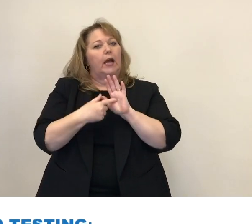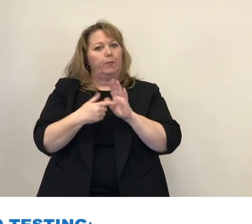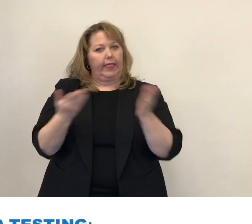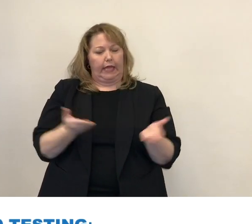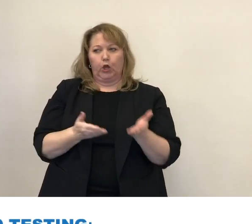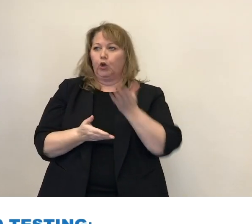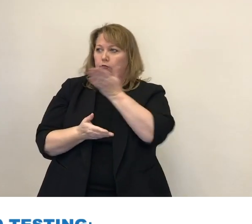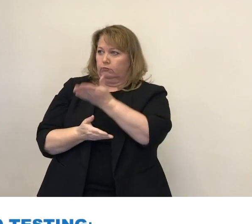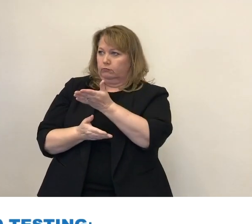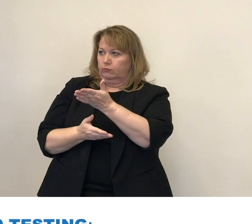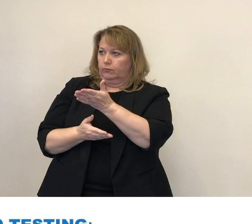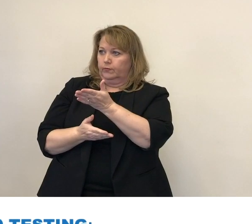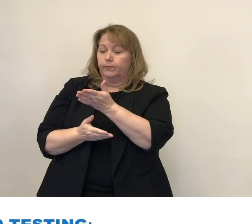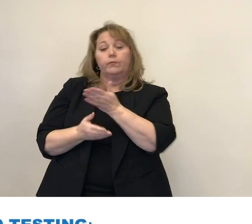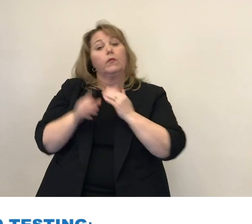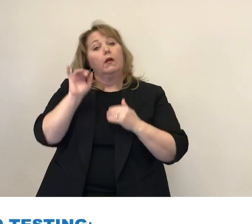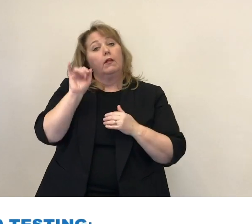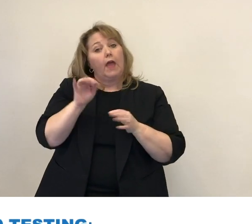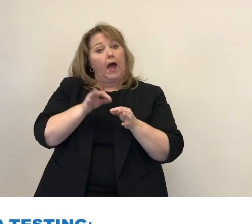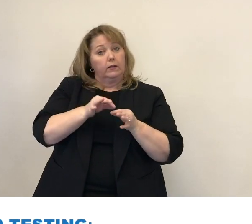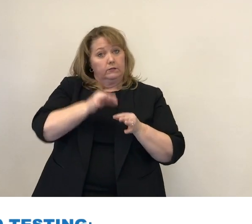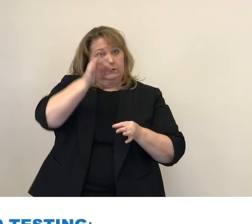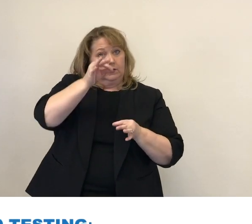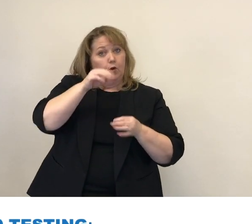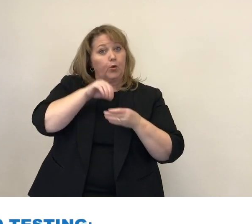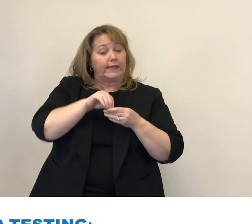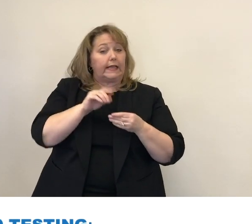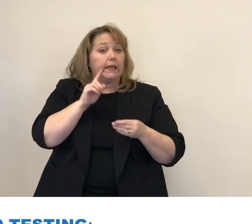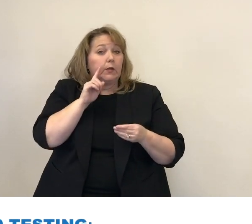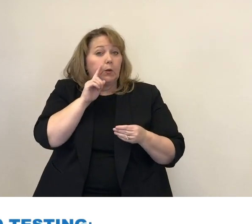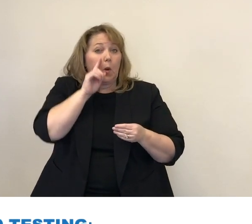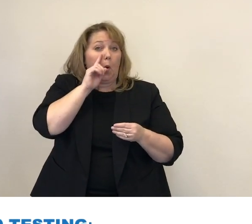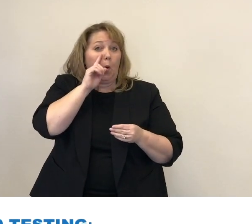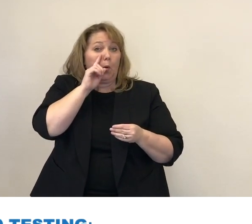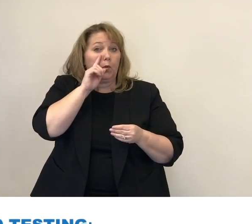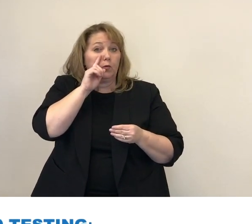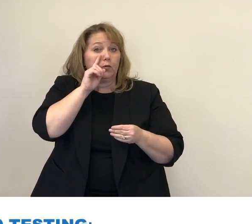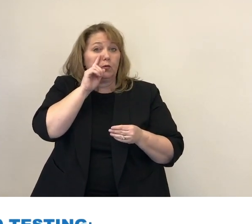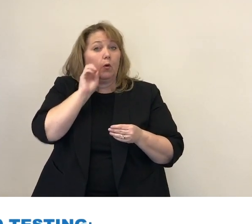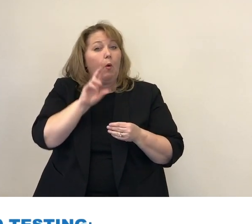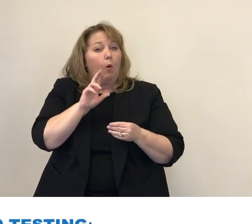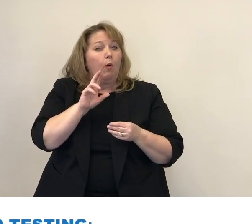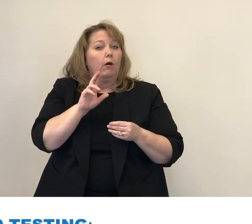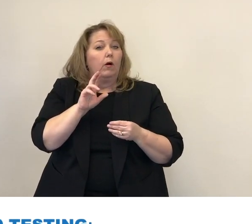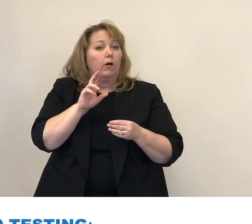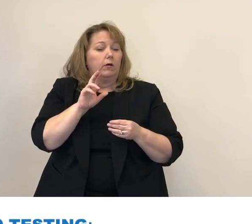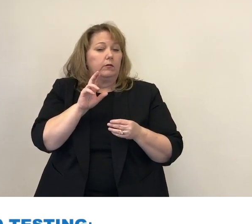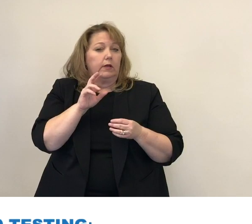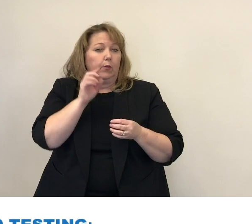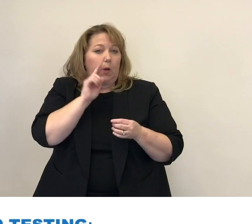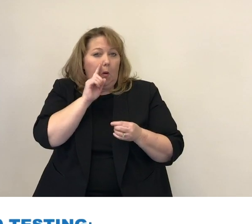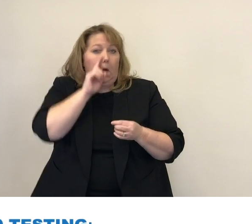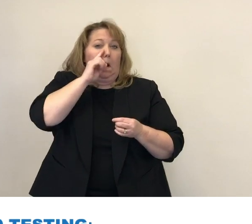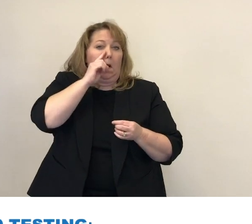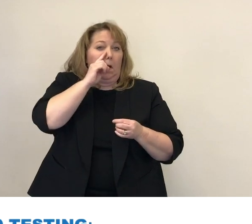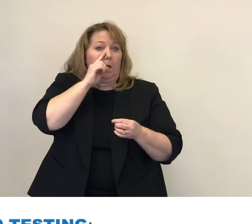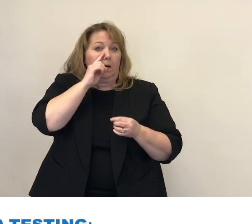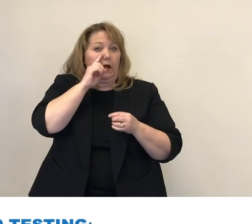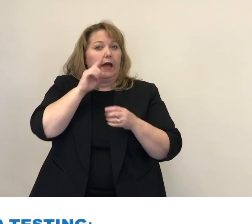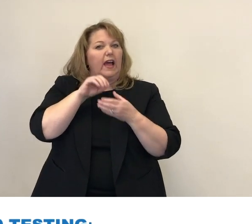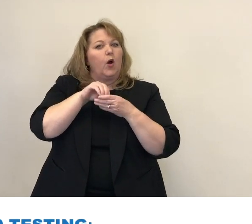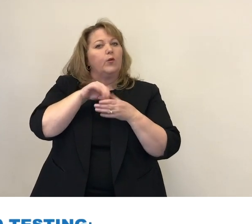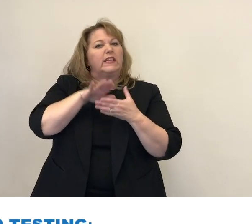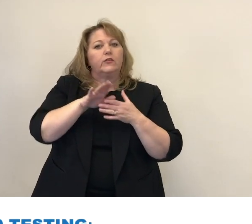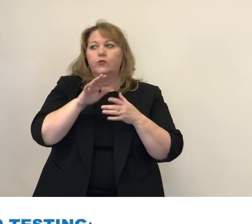swab would go in the nose, or in some cases early on in testing, it would go in the throat. It would then go into this material, which we